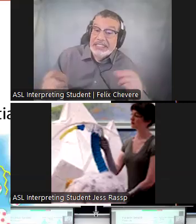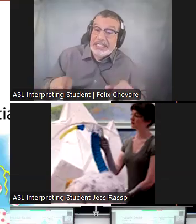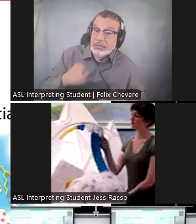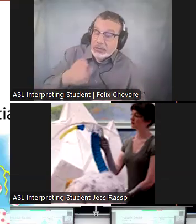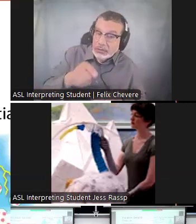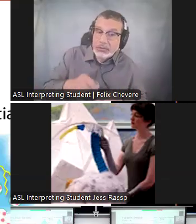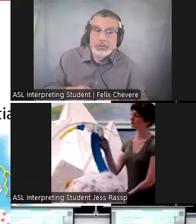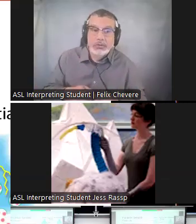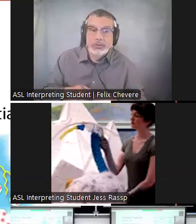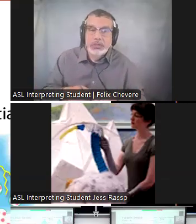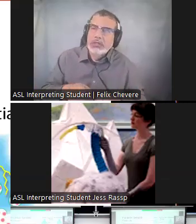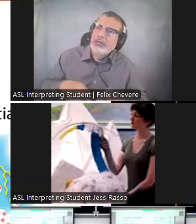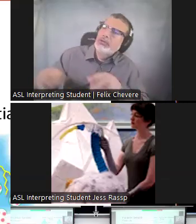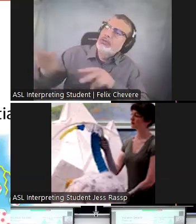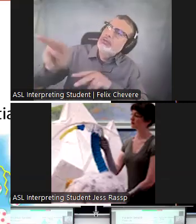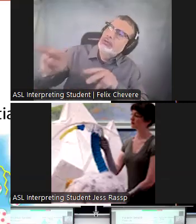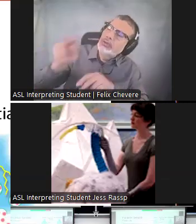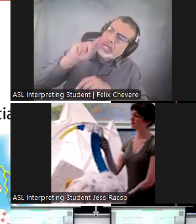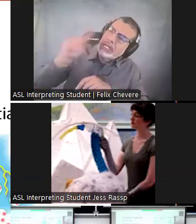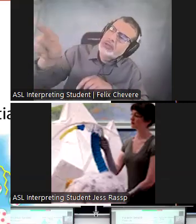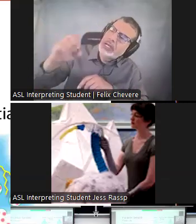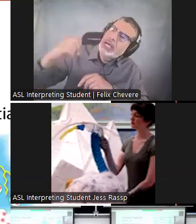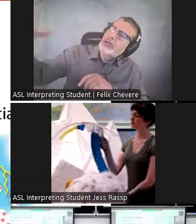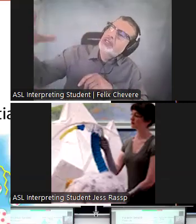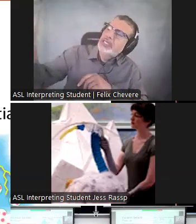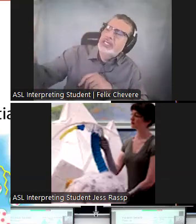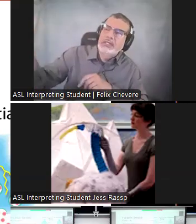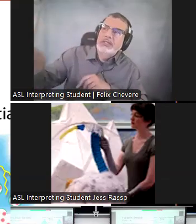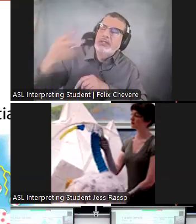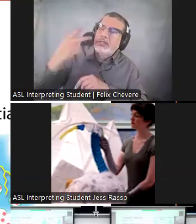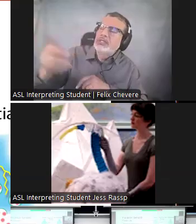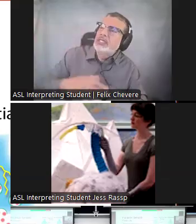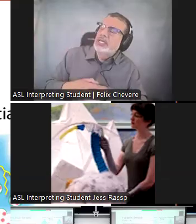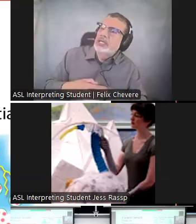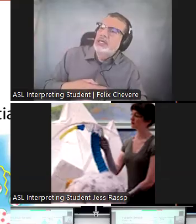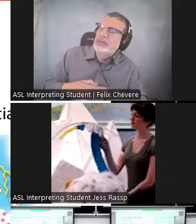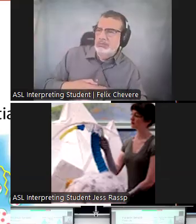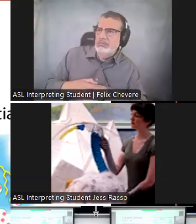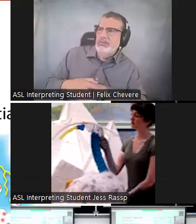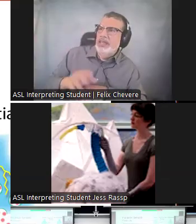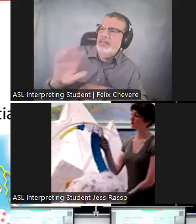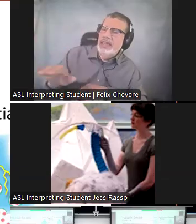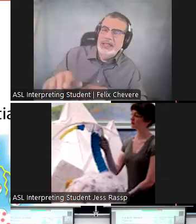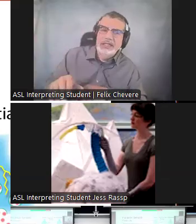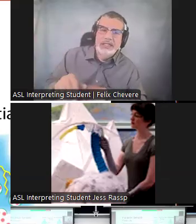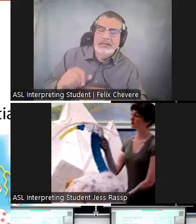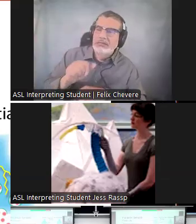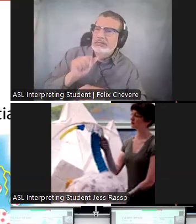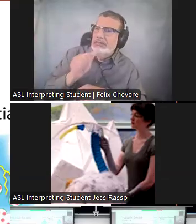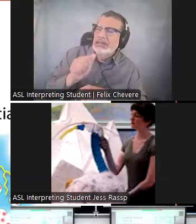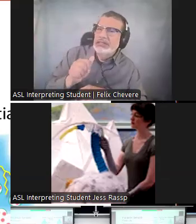maybe you look outside and someone's walking by, right? That doesn't really last,